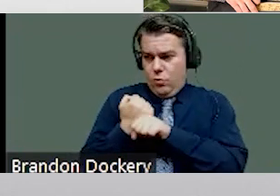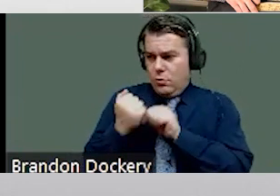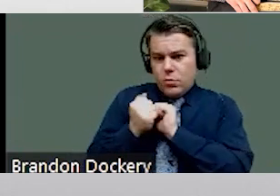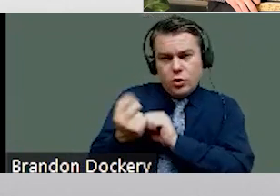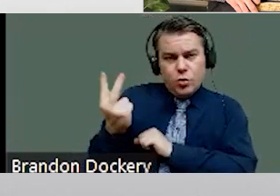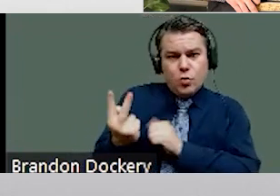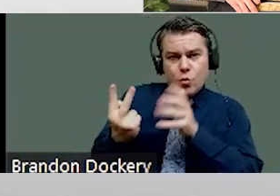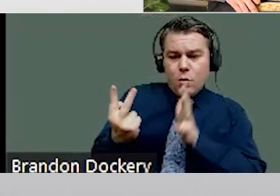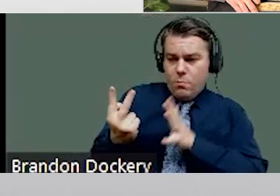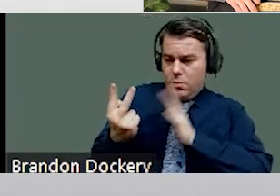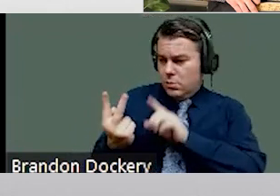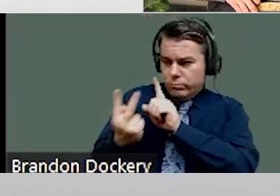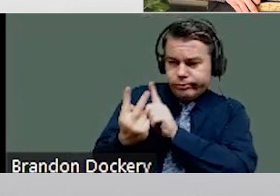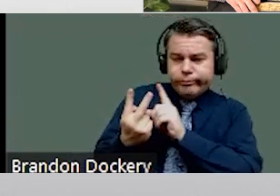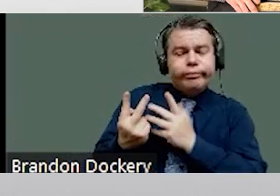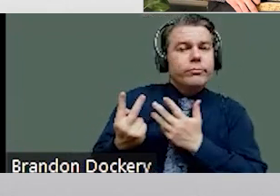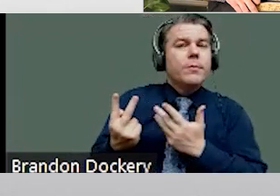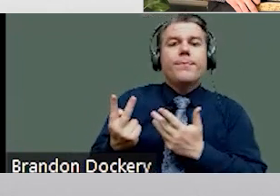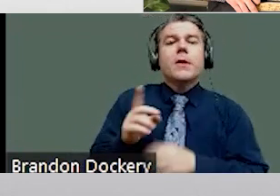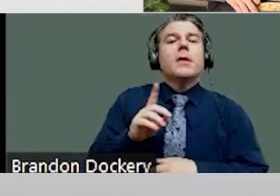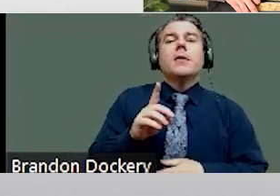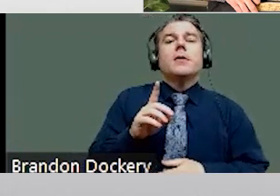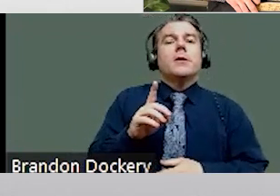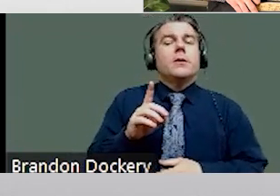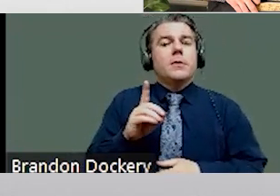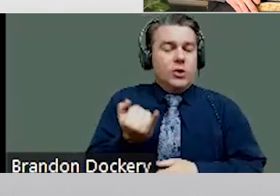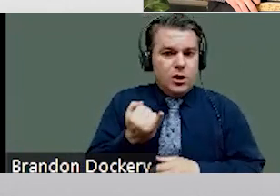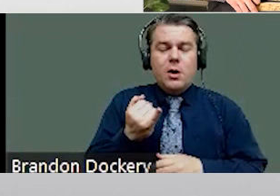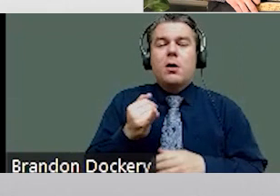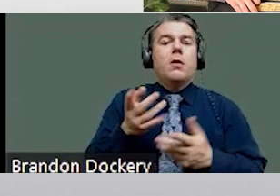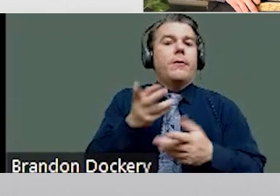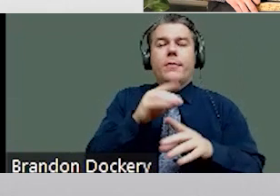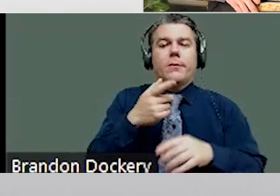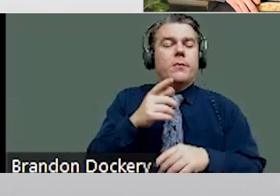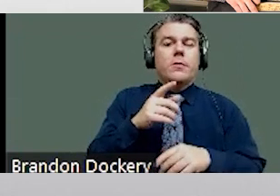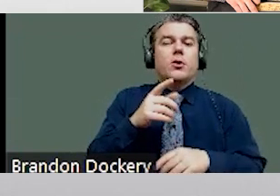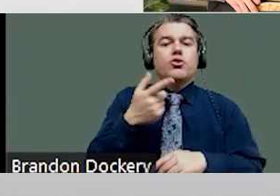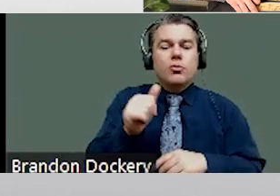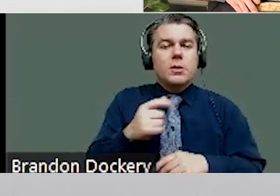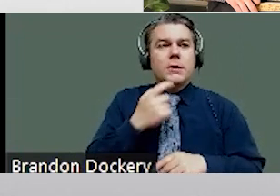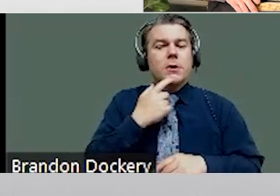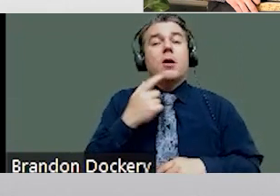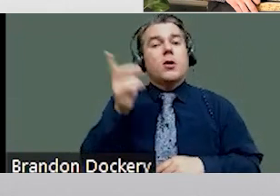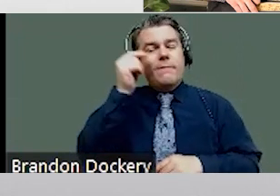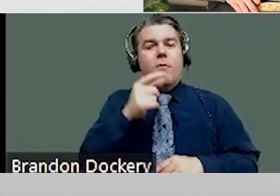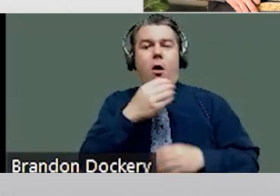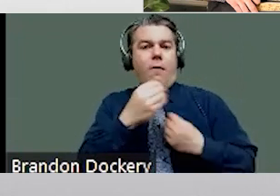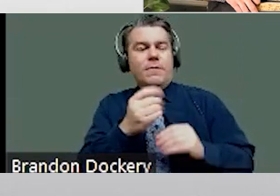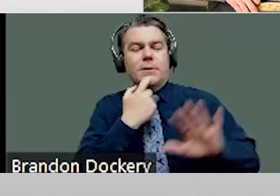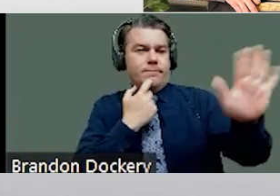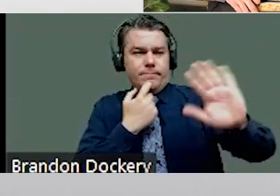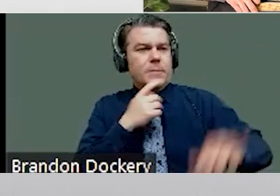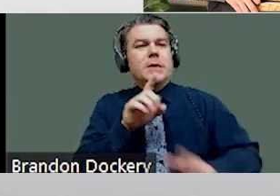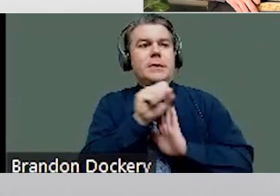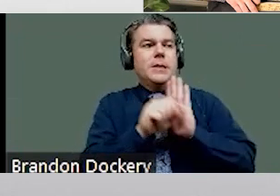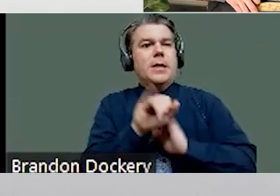2 women, the state DD agency in Georgia, the governor's office said, nope, all you get is